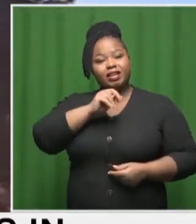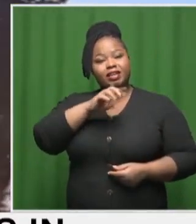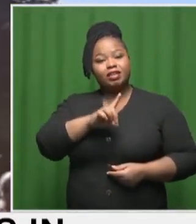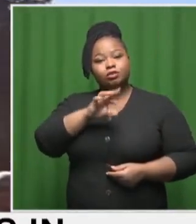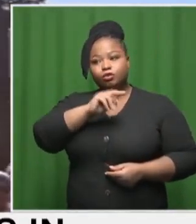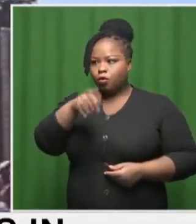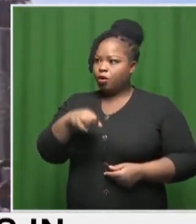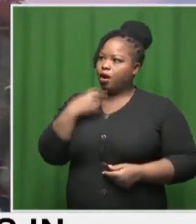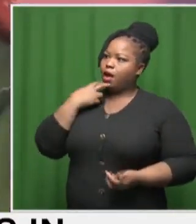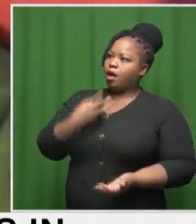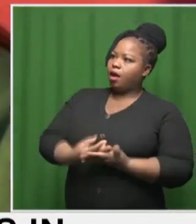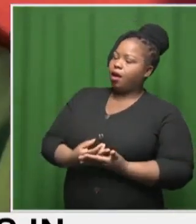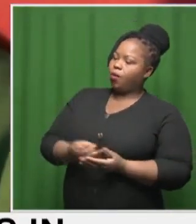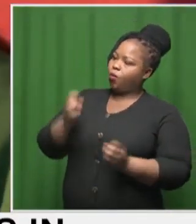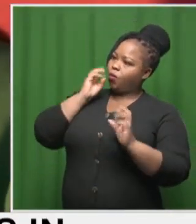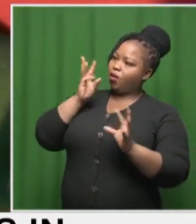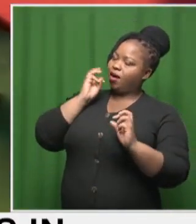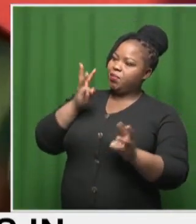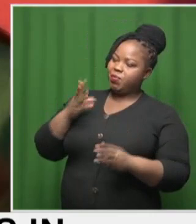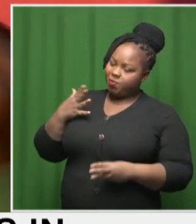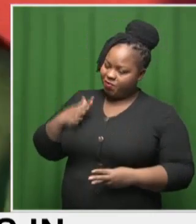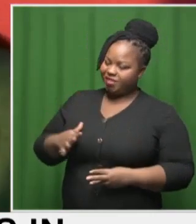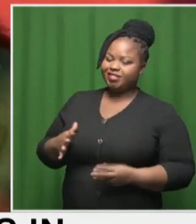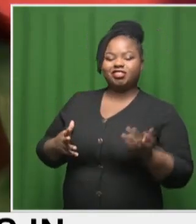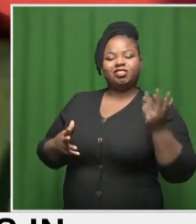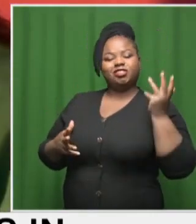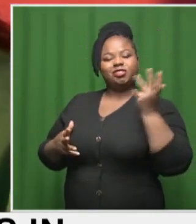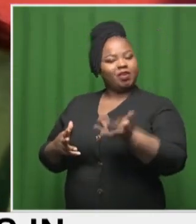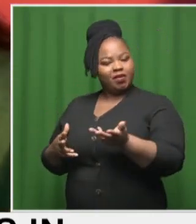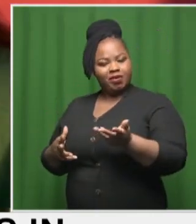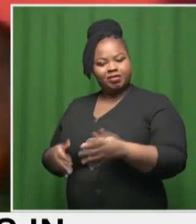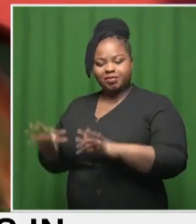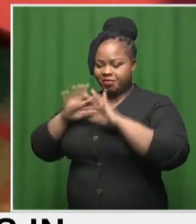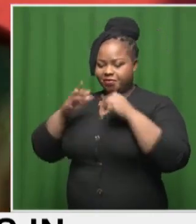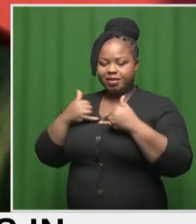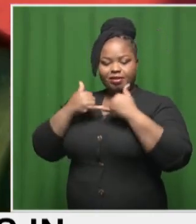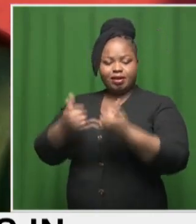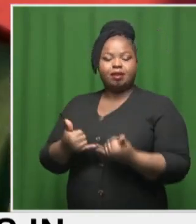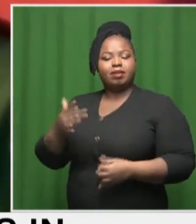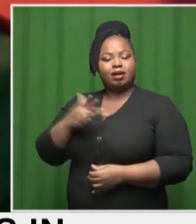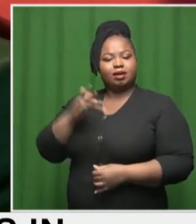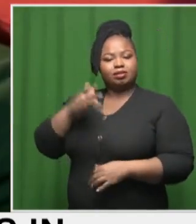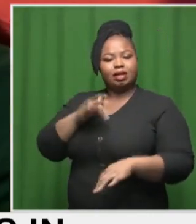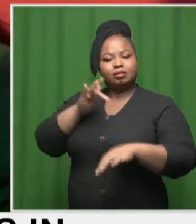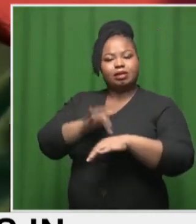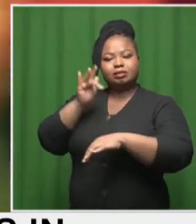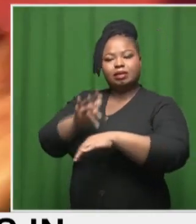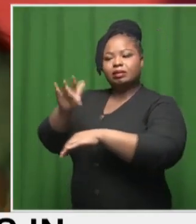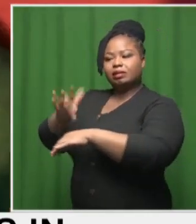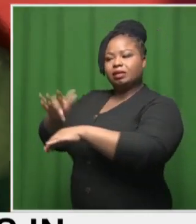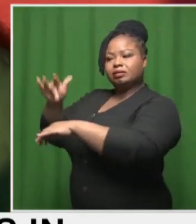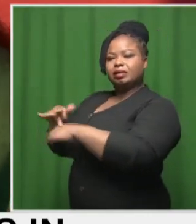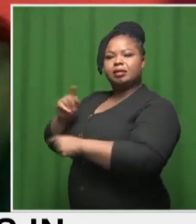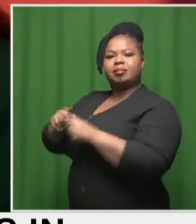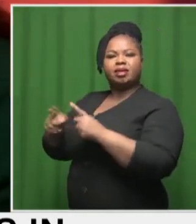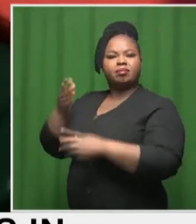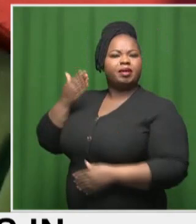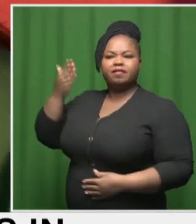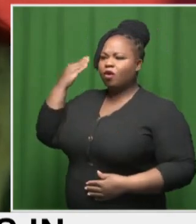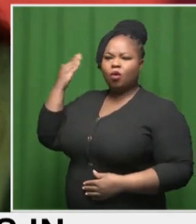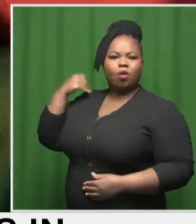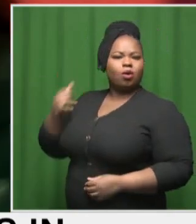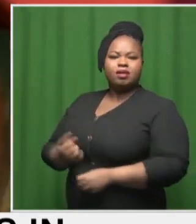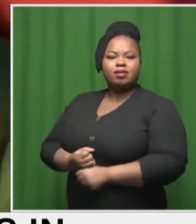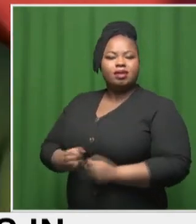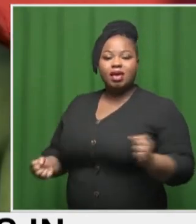like, wow, this is what we want to touch, and this is what this World Cup is doing, touching places that it has never touched before. This